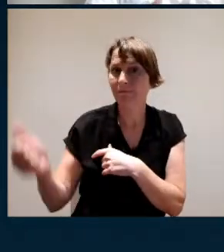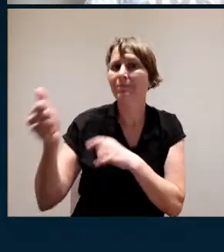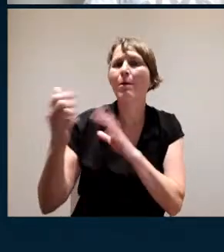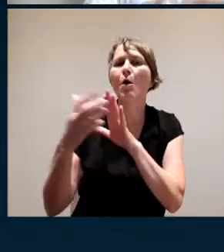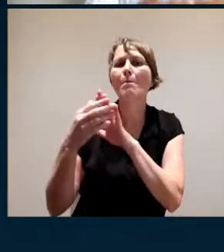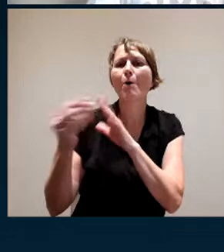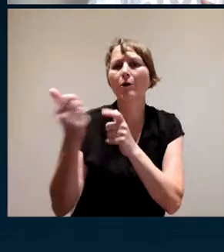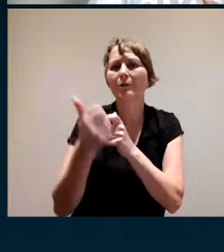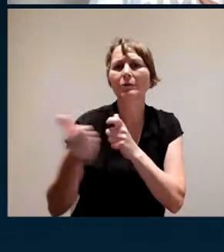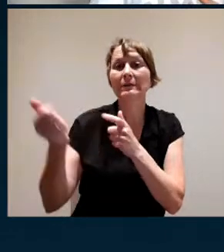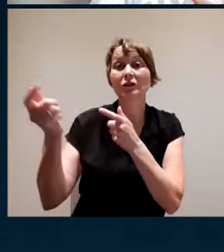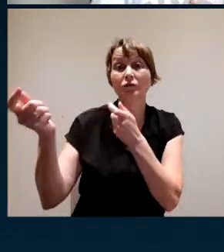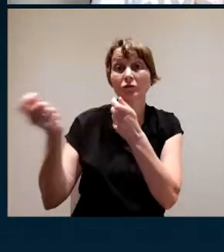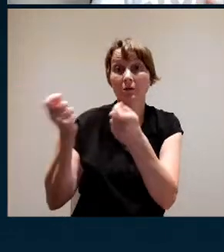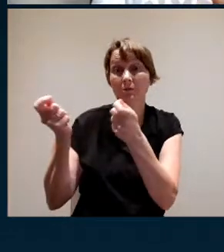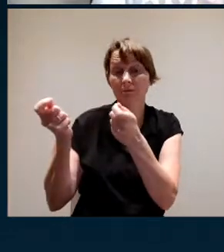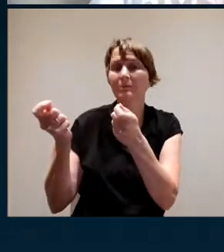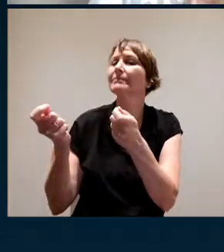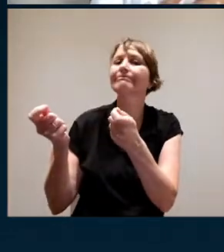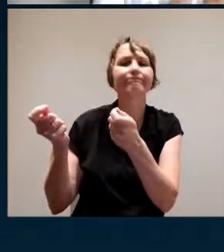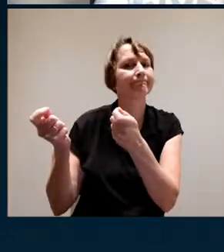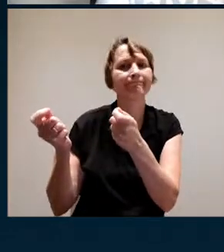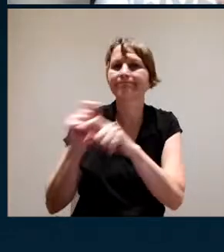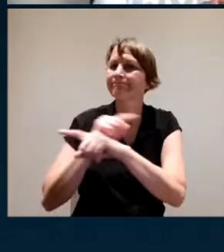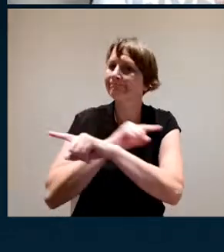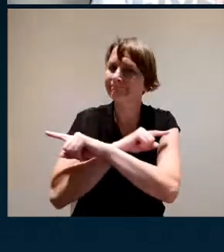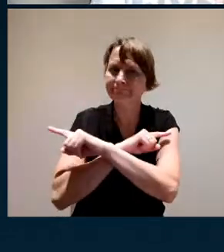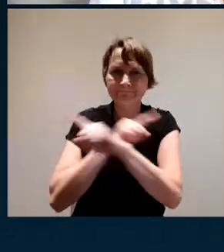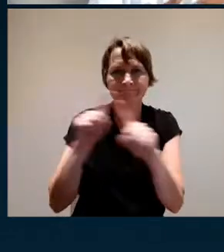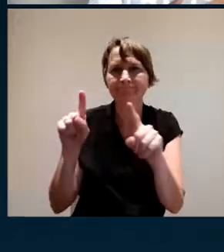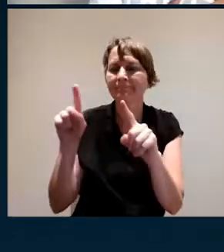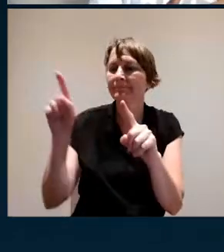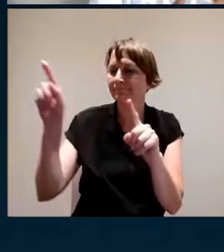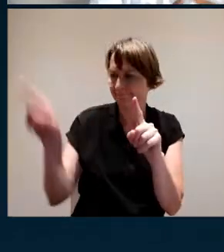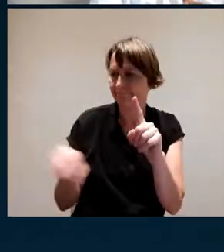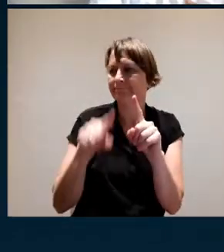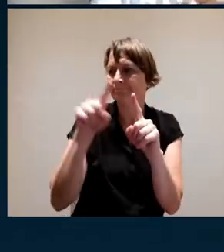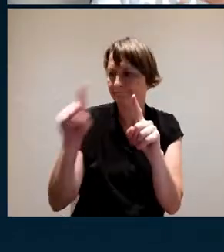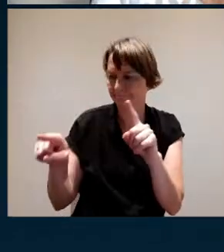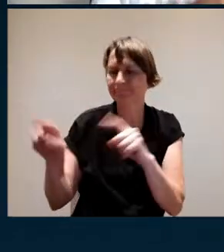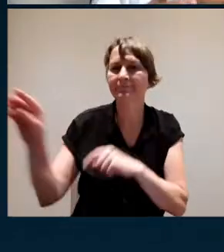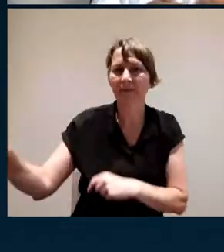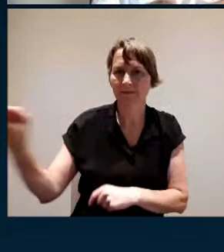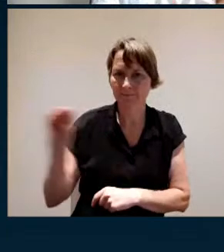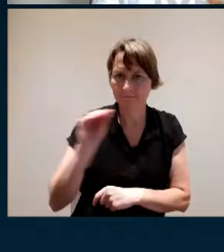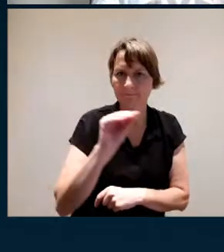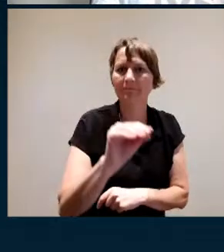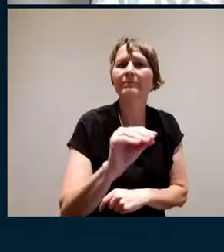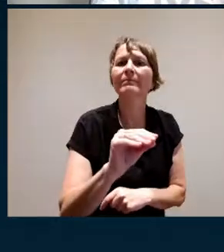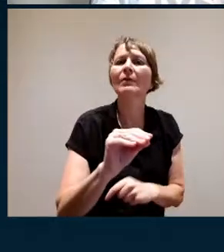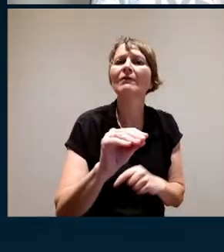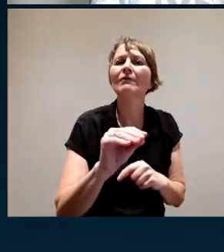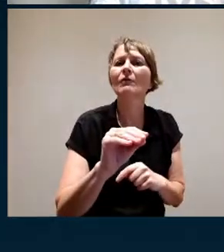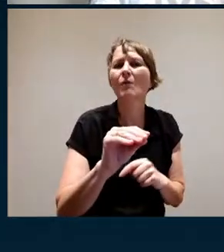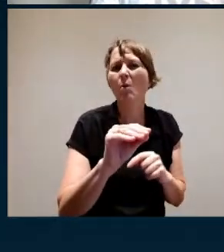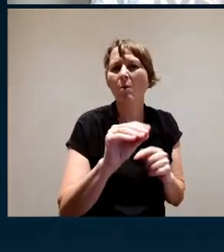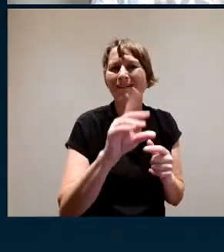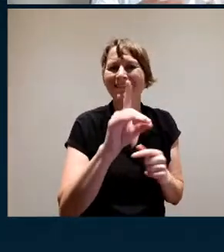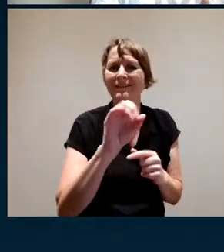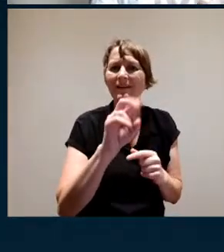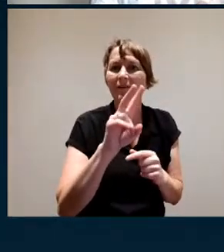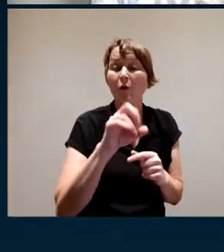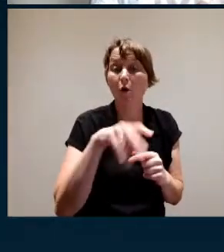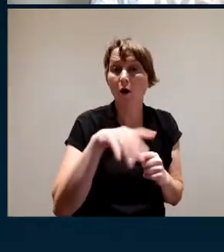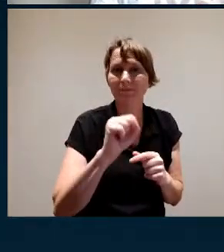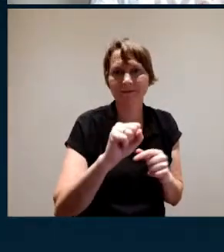not allow them to be productized to the DevOps teams and use it in their pipelines. For example, a virtual network or